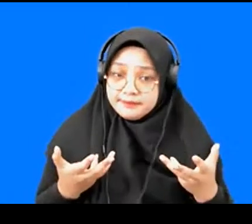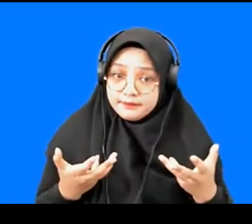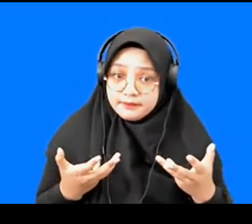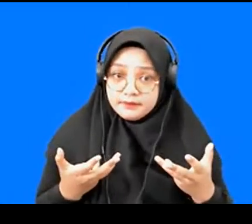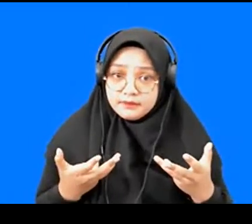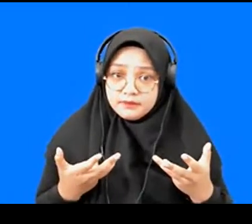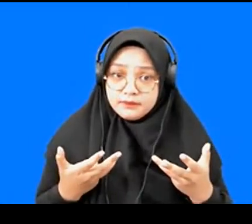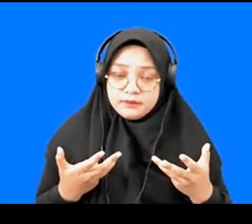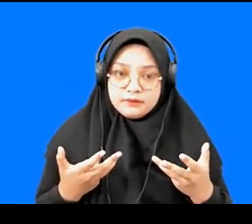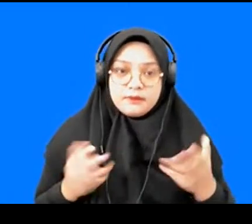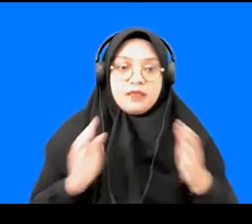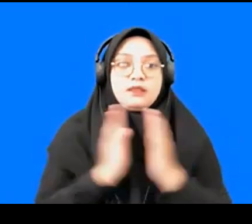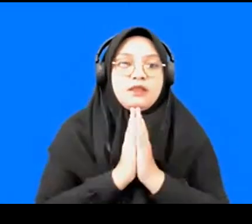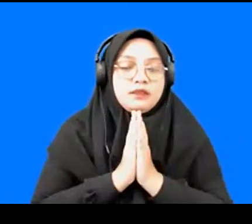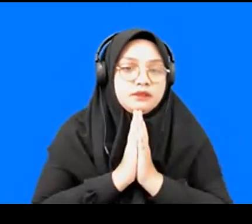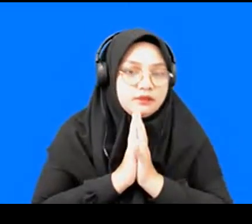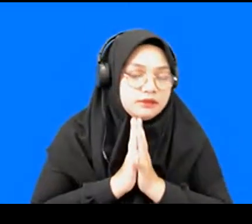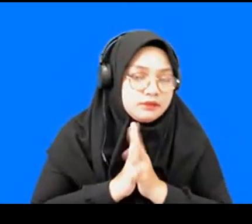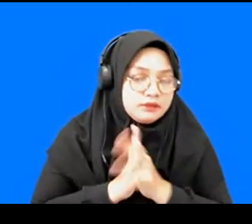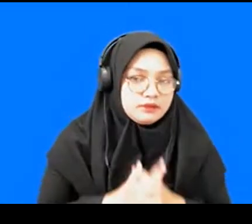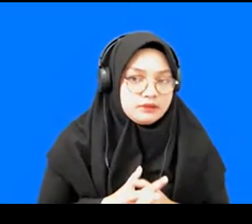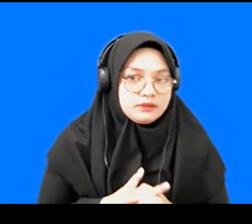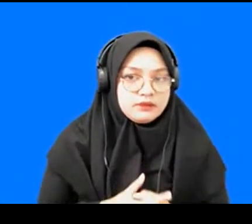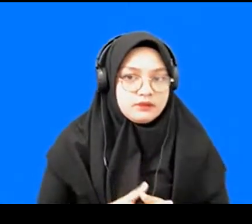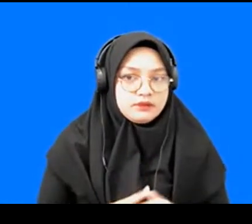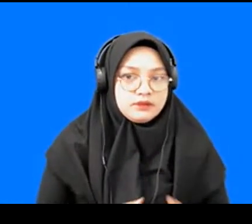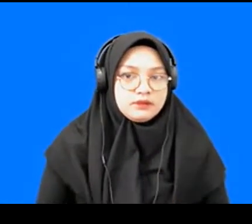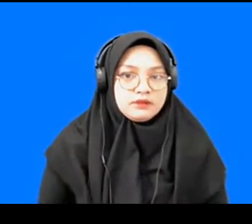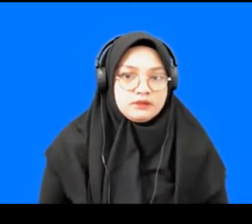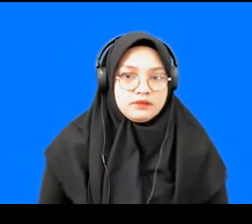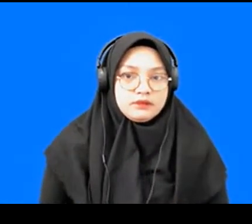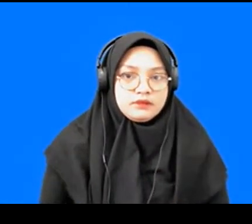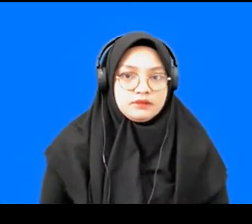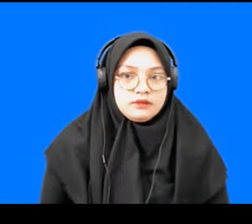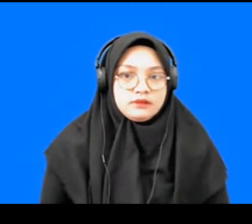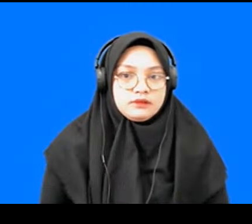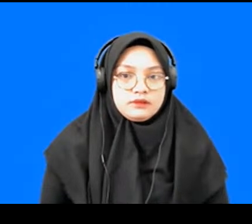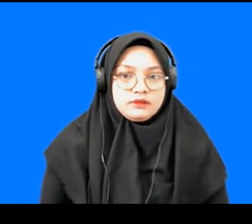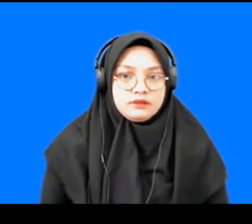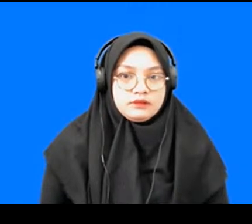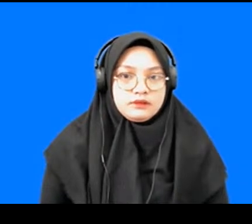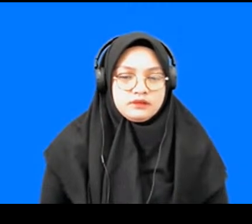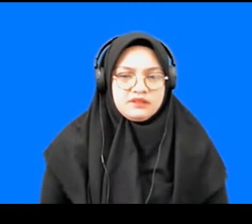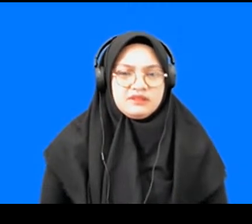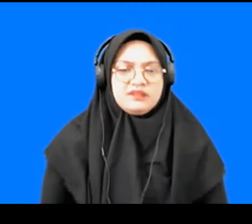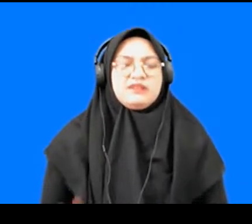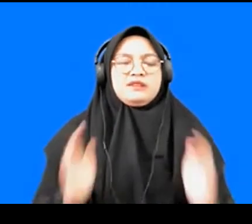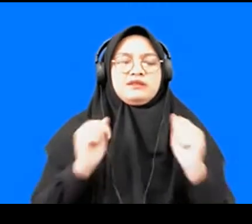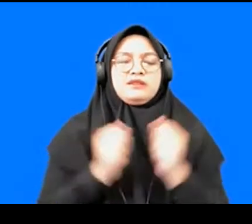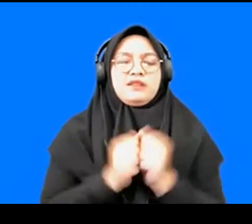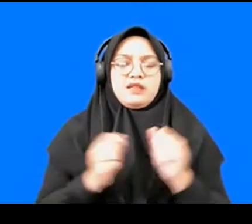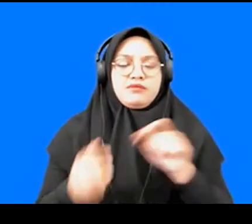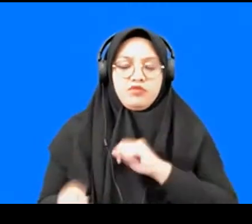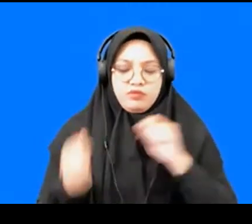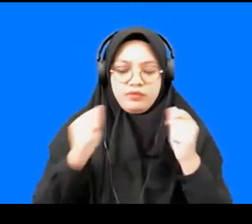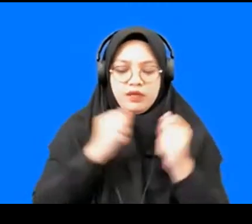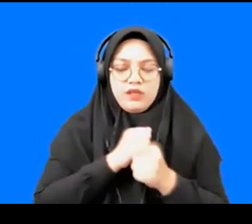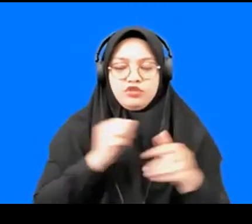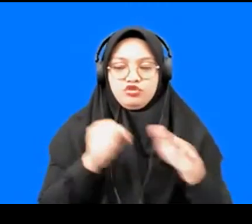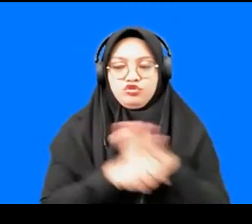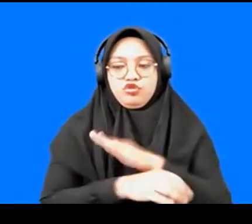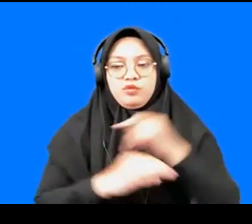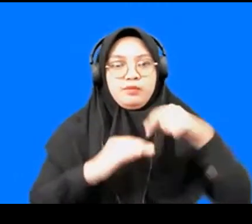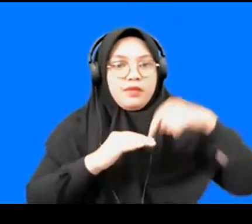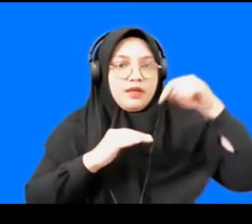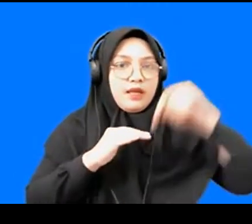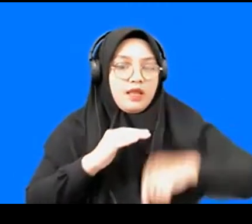of activism, the deeper changes into mind. See, for example, and this I'm bringing the gender issue, this whole issue of